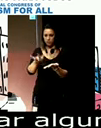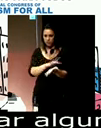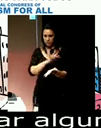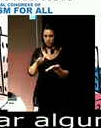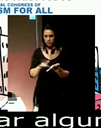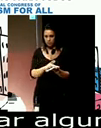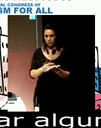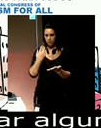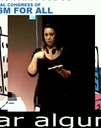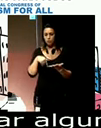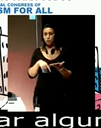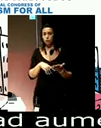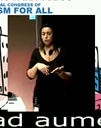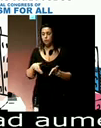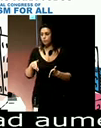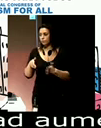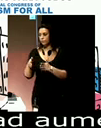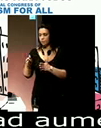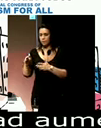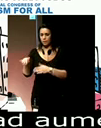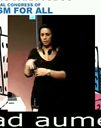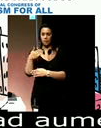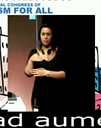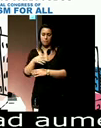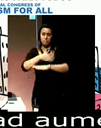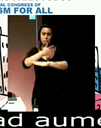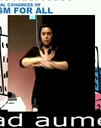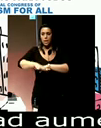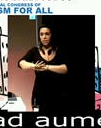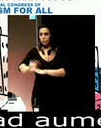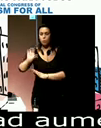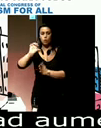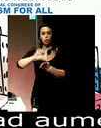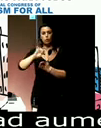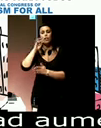tablet. When we are on the promenade